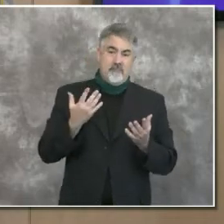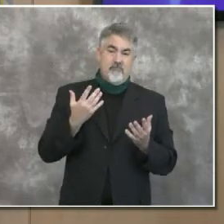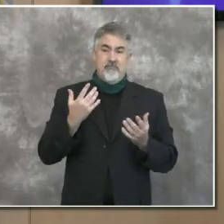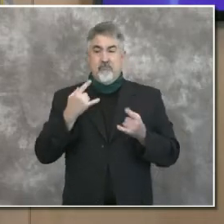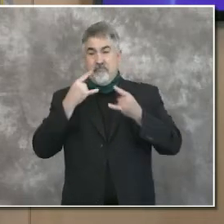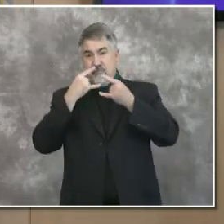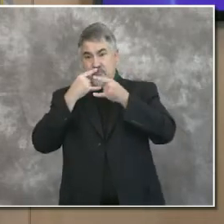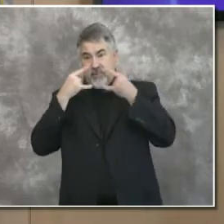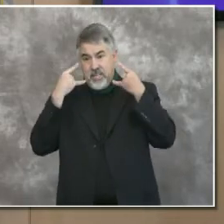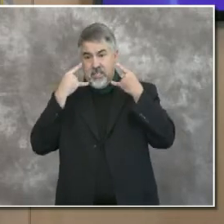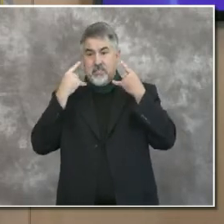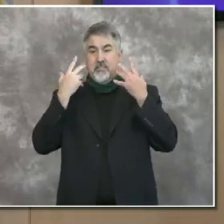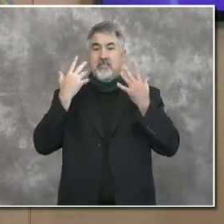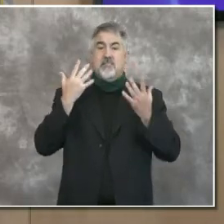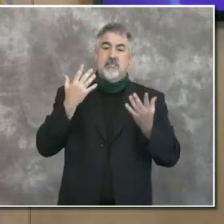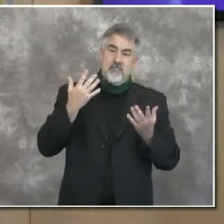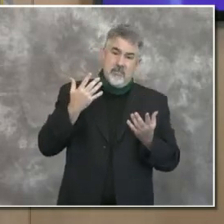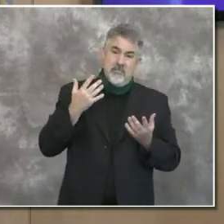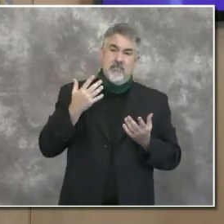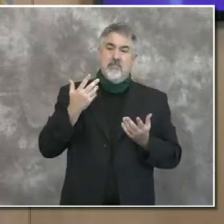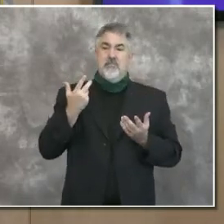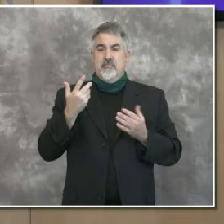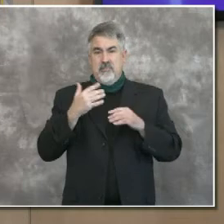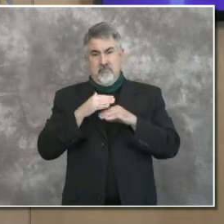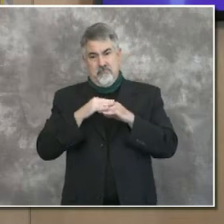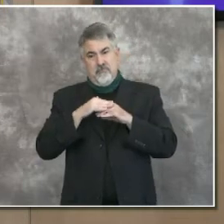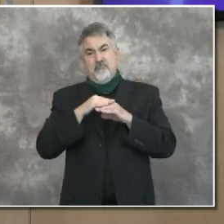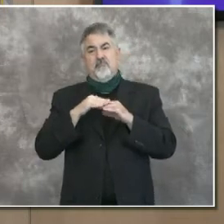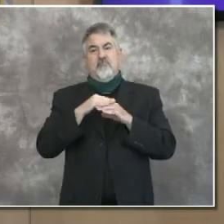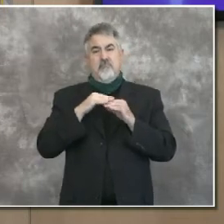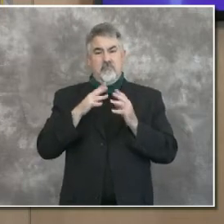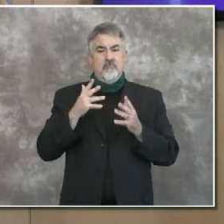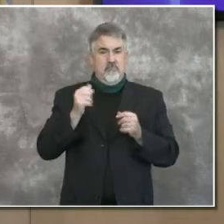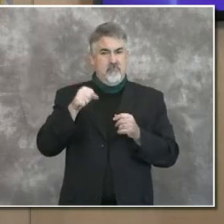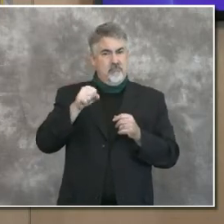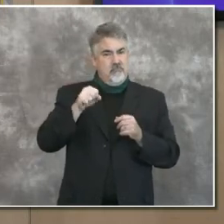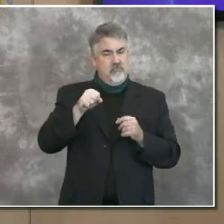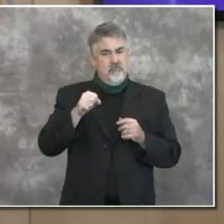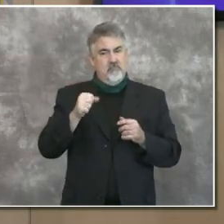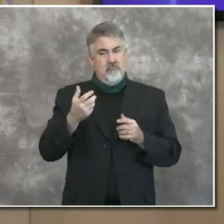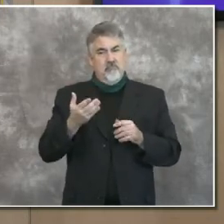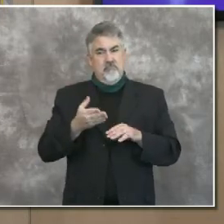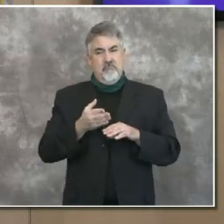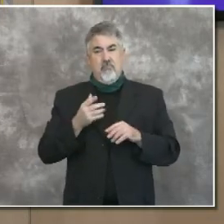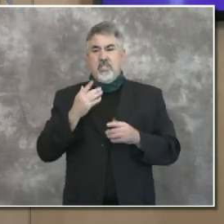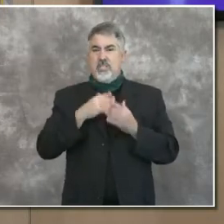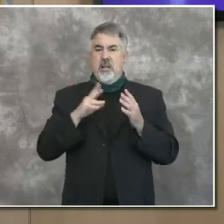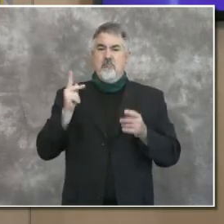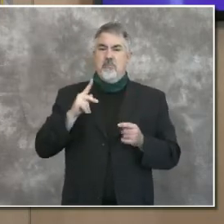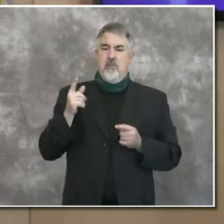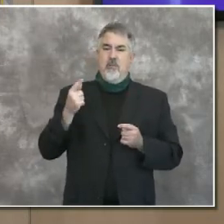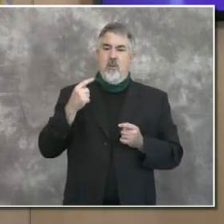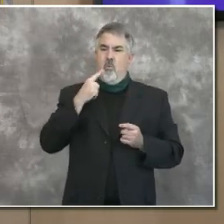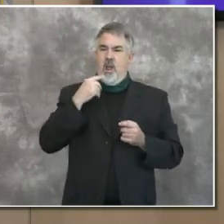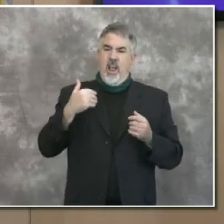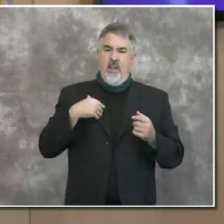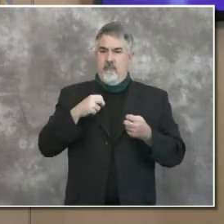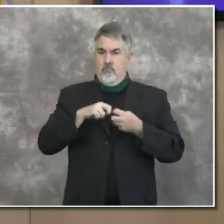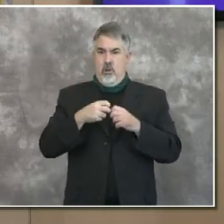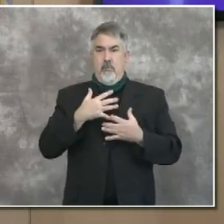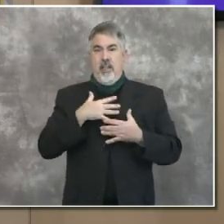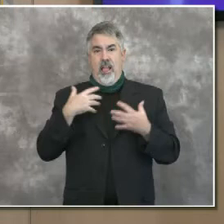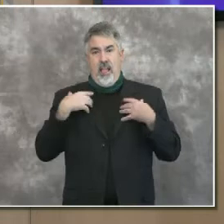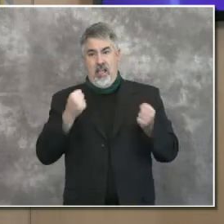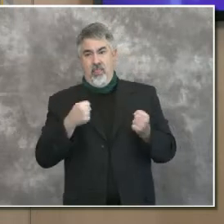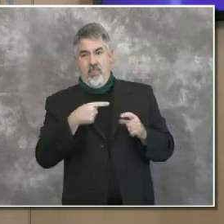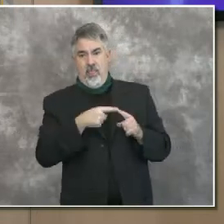a relatively benign thing. There are going to be exceptions for people who have medical issues and so forth. But